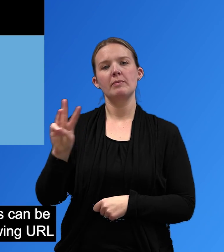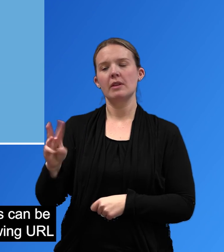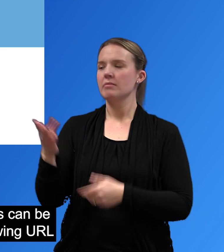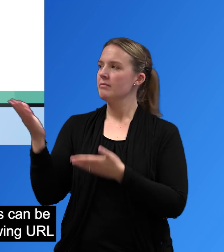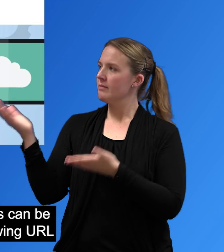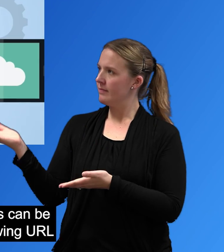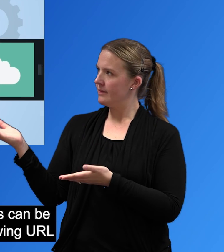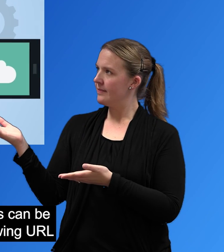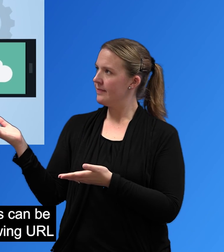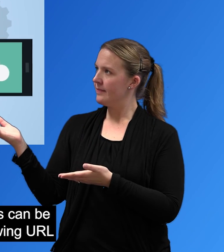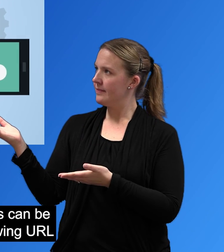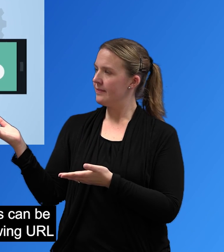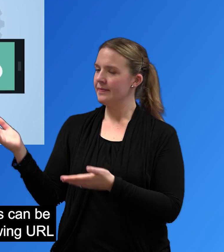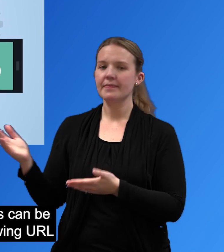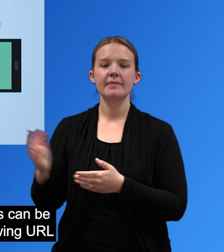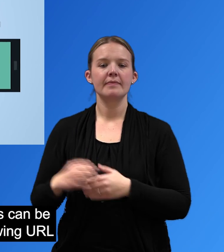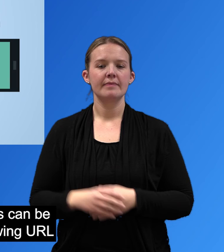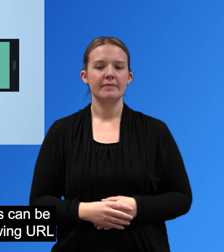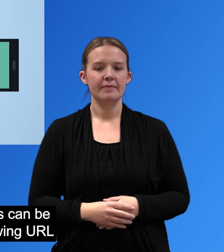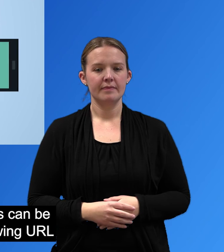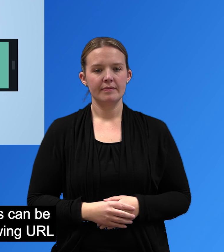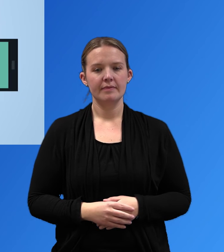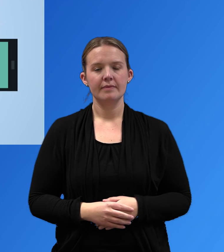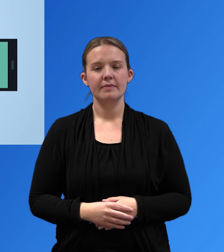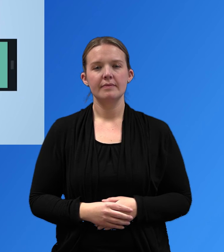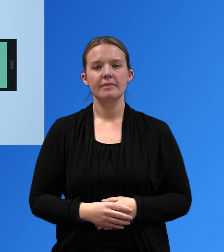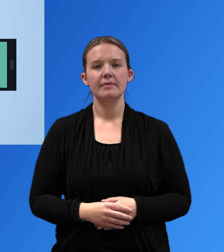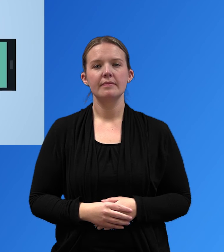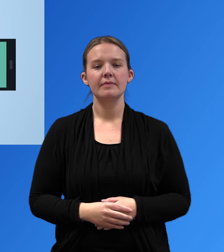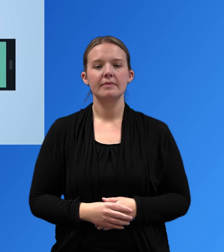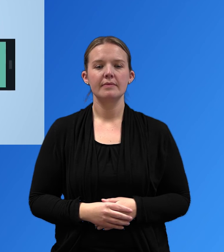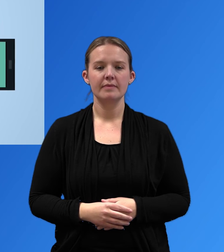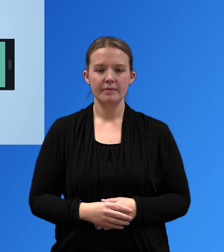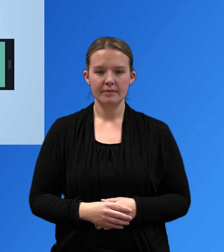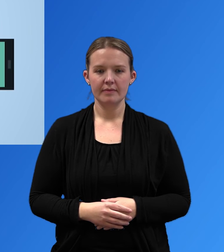The complete guidelines can be downloaded at the following URL.